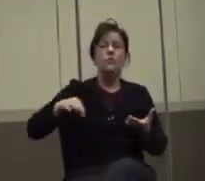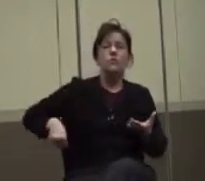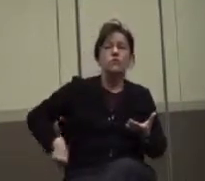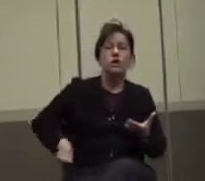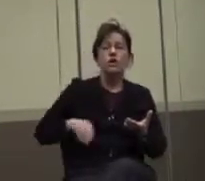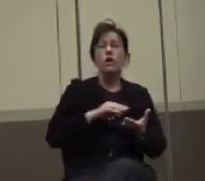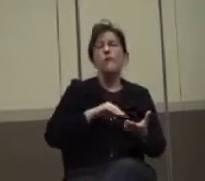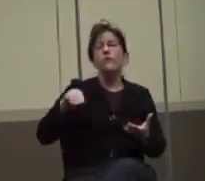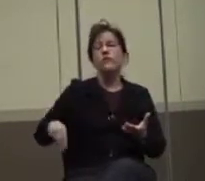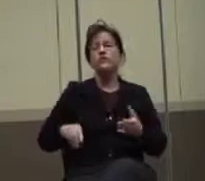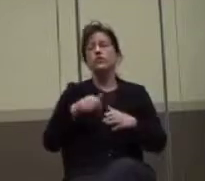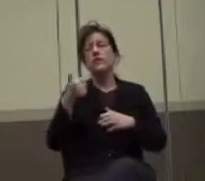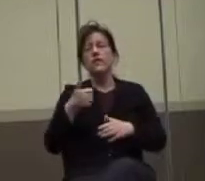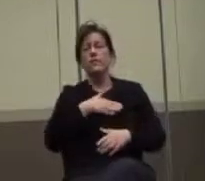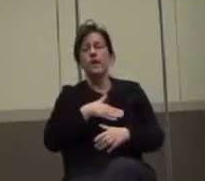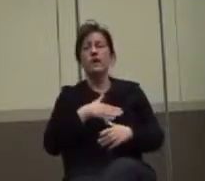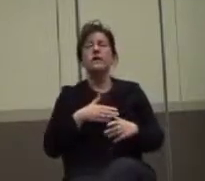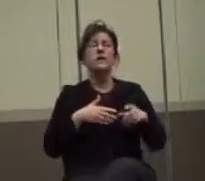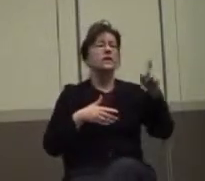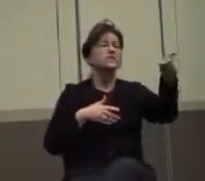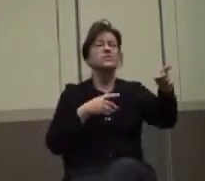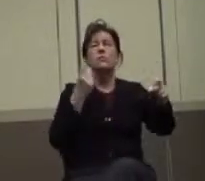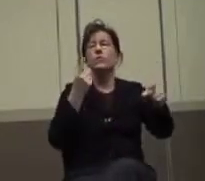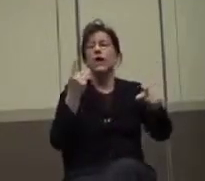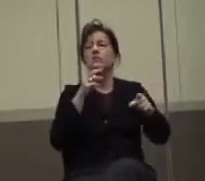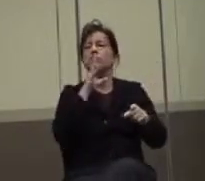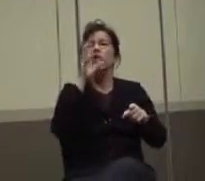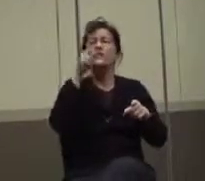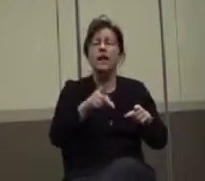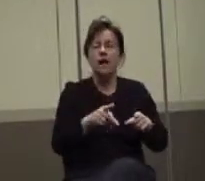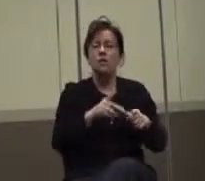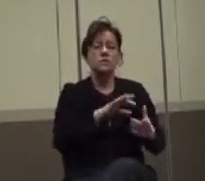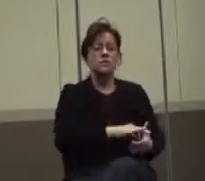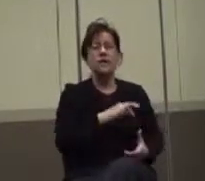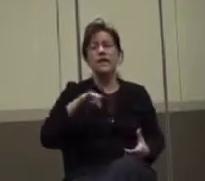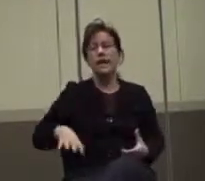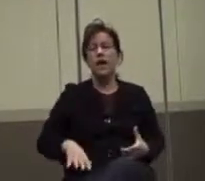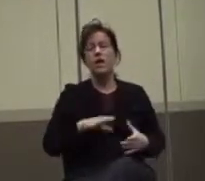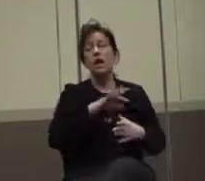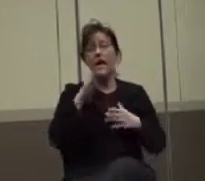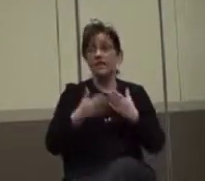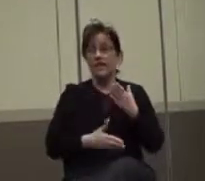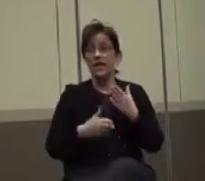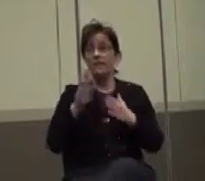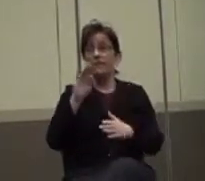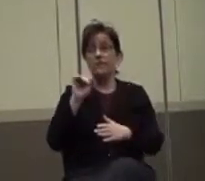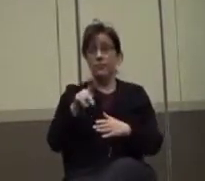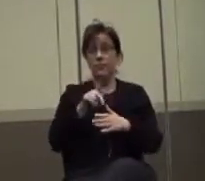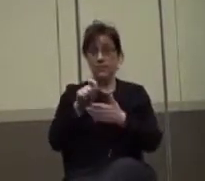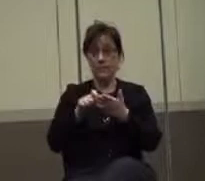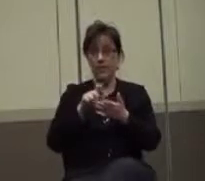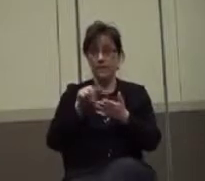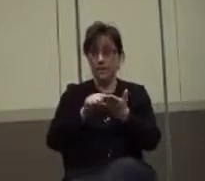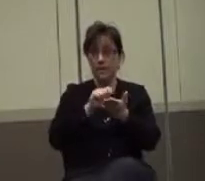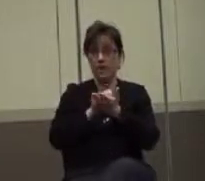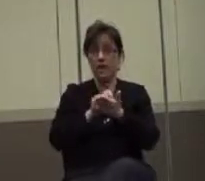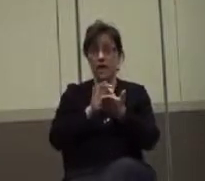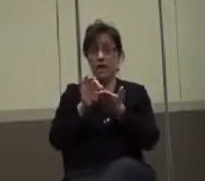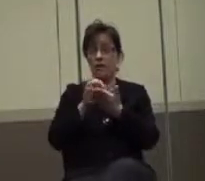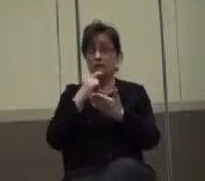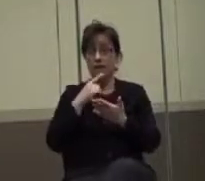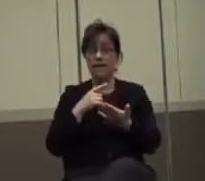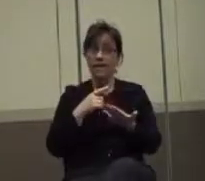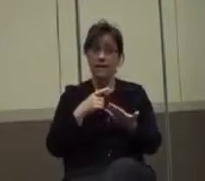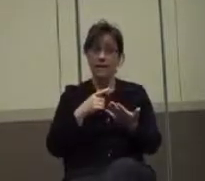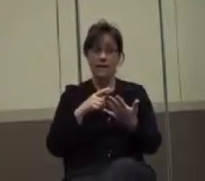out. Take a coin, move it to my back pocket. Do whatever I normally do. At the end of this is the 5th period. I count and I say, I have 9 coins. I